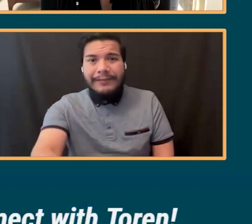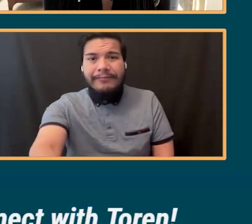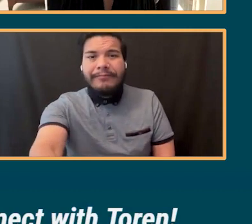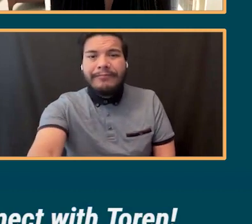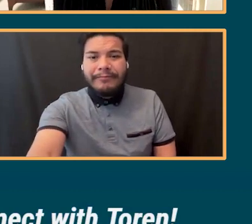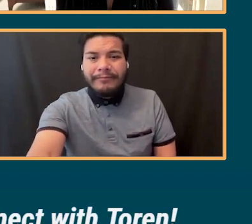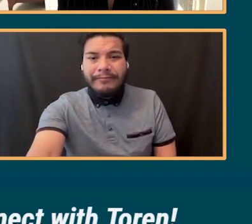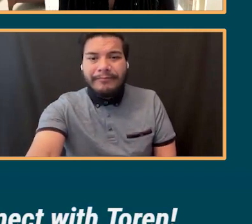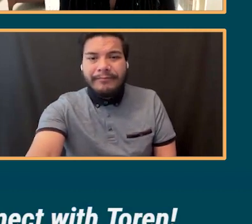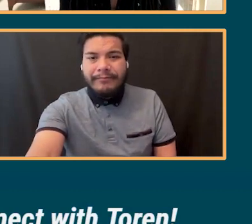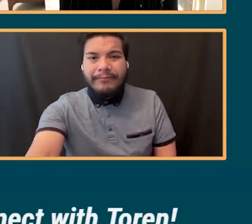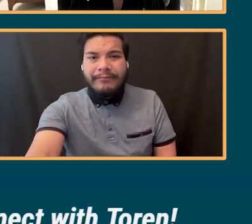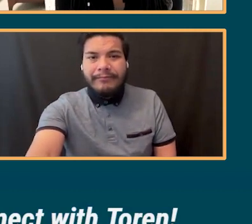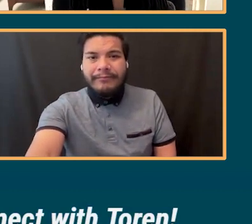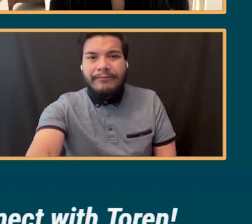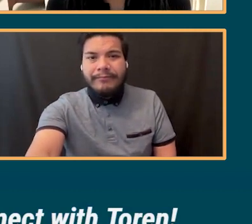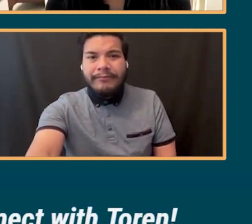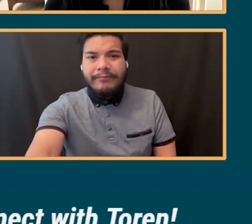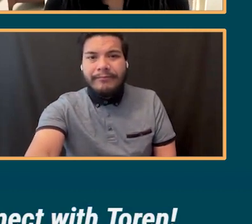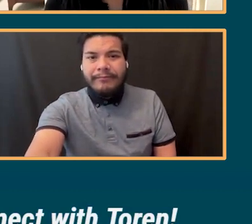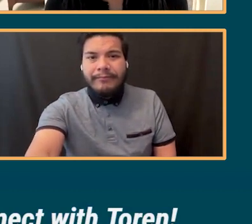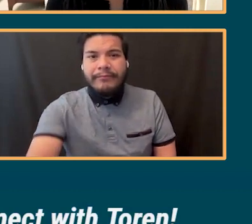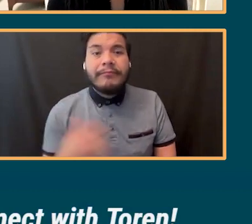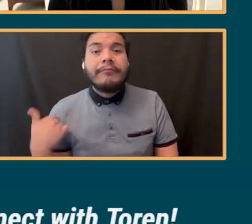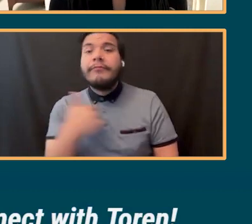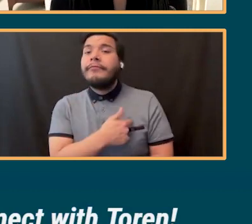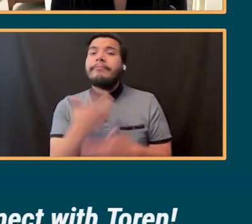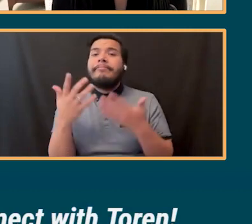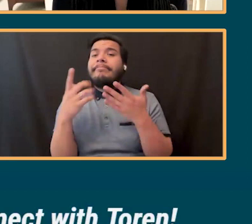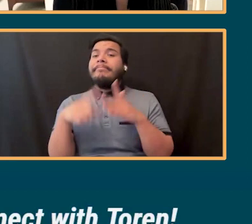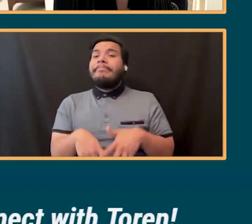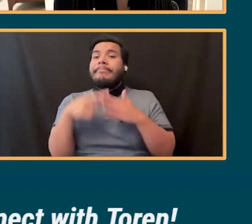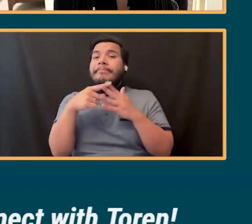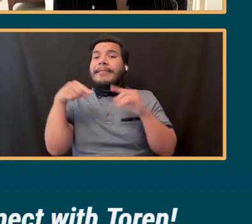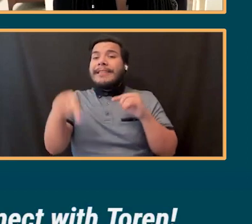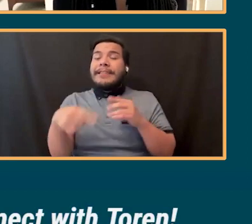As we enter into this conversation,